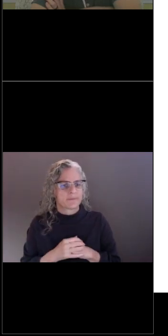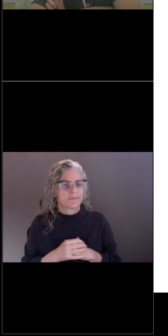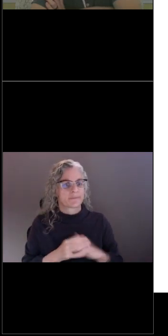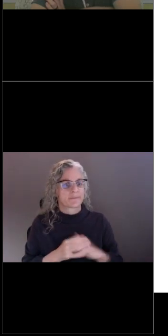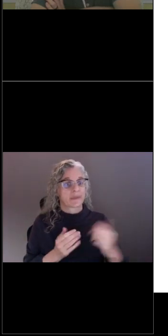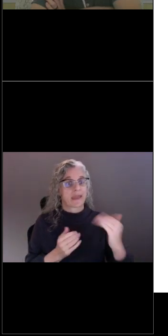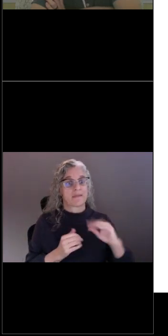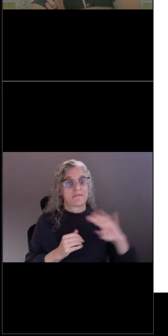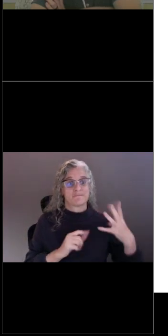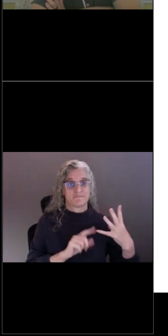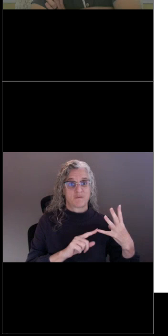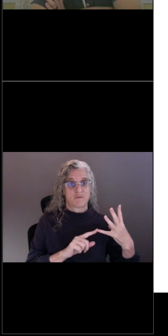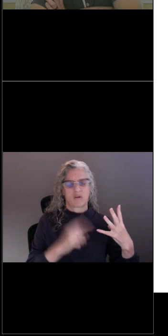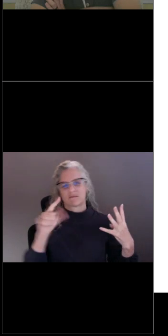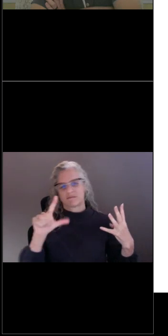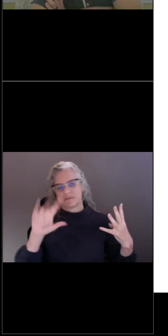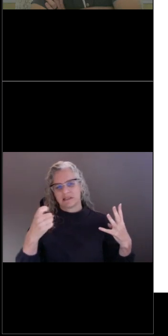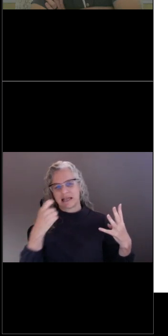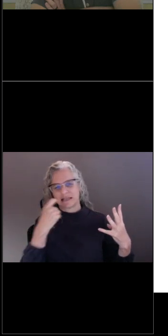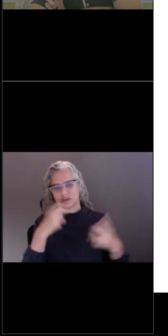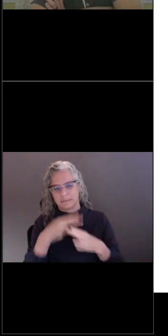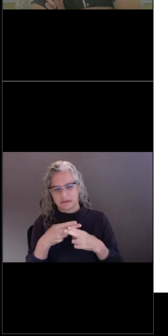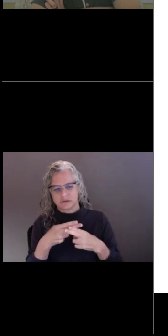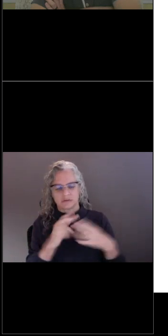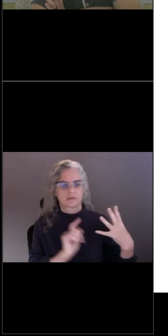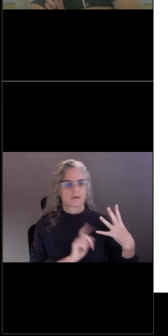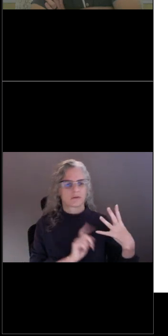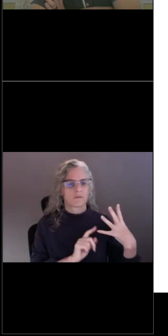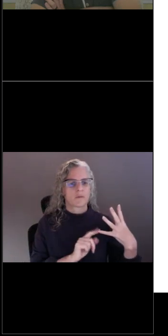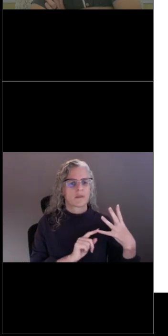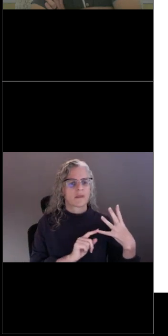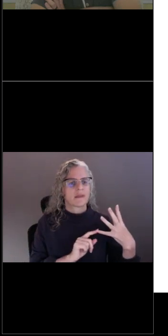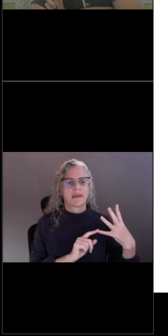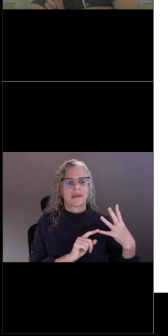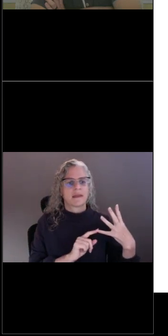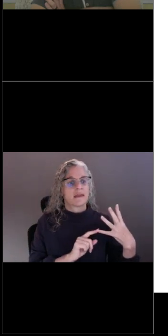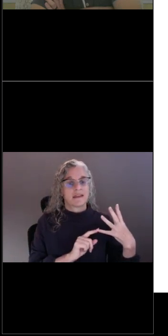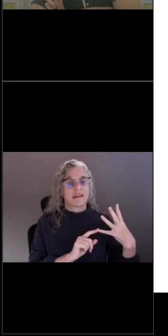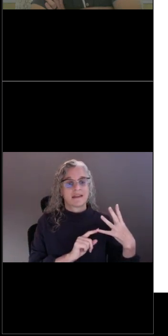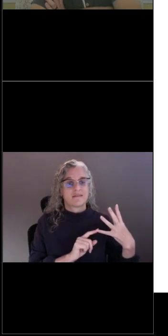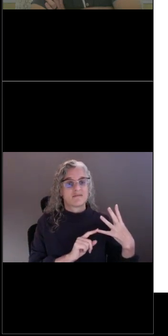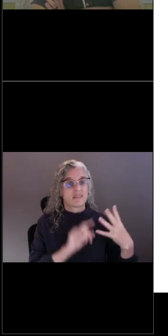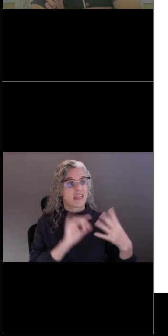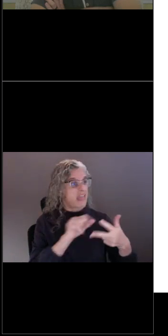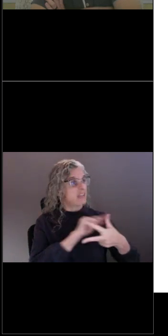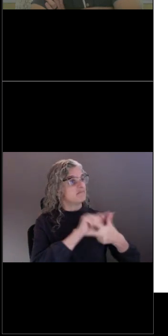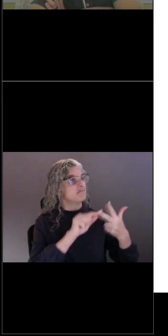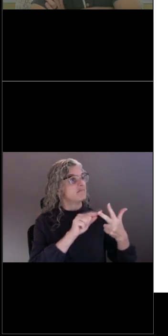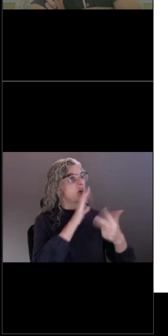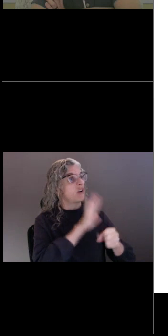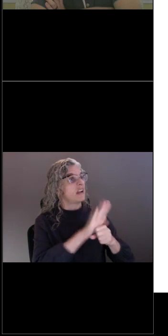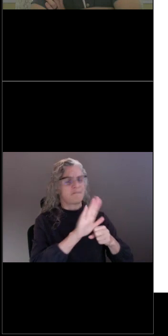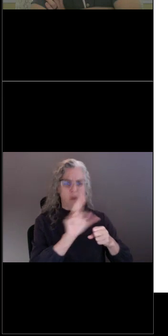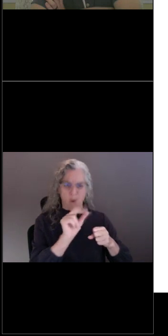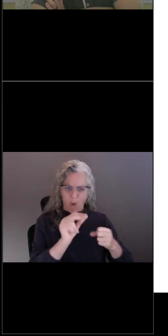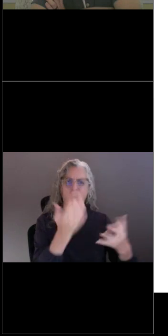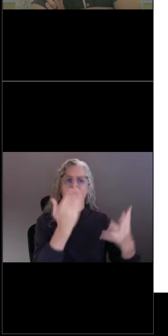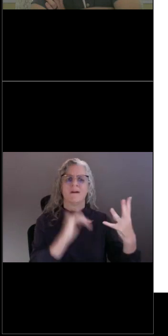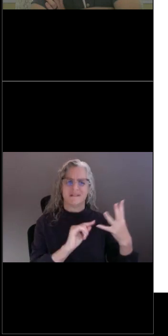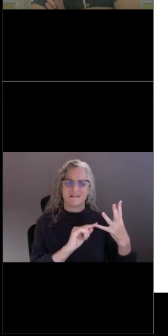was getting to at the end of that, you don't need to stop there. You can go further, and you can actually, you know,